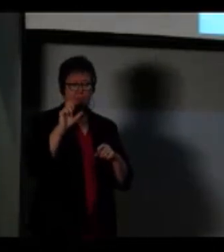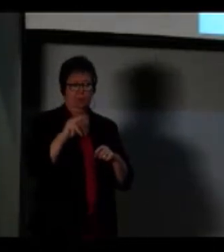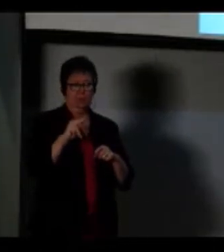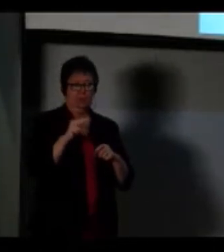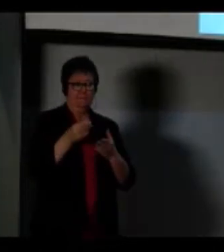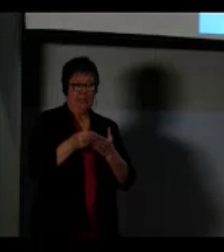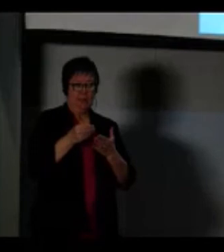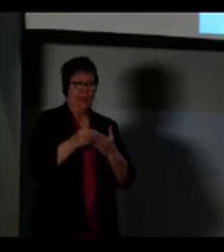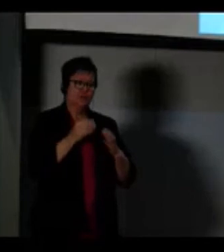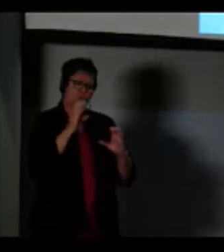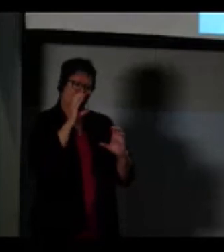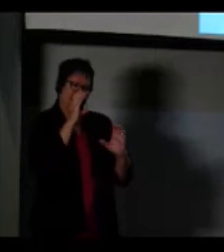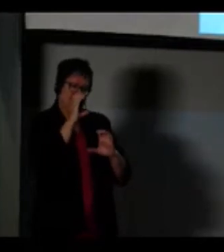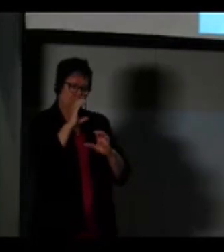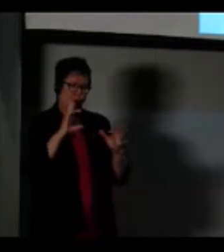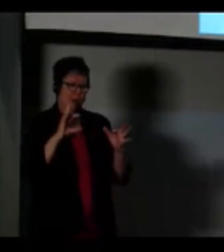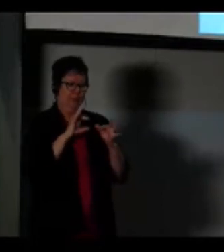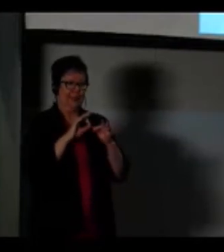for museums.